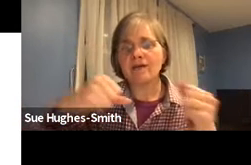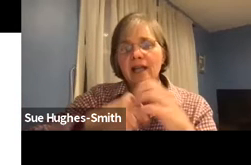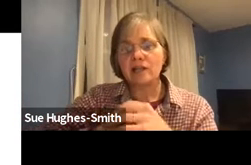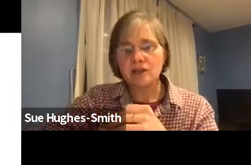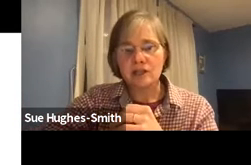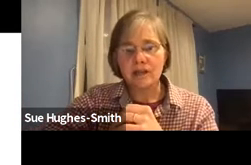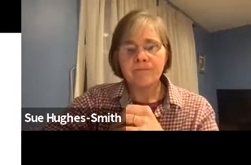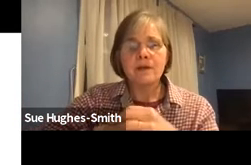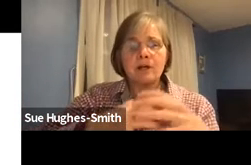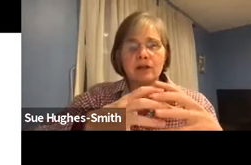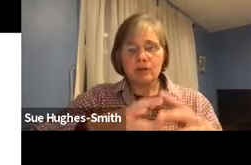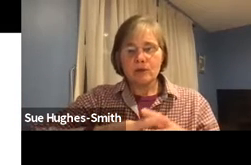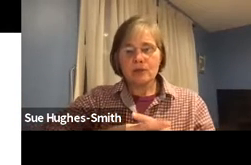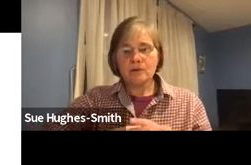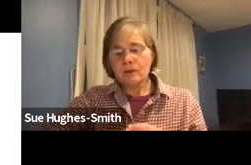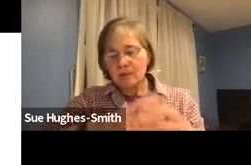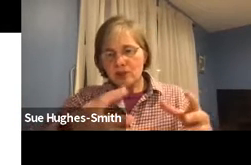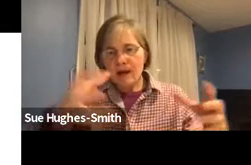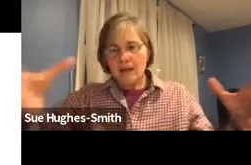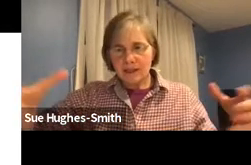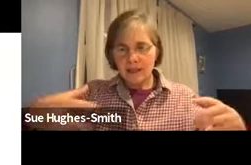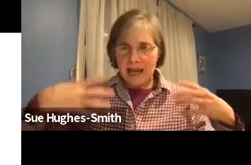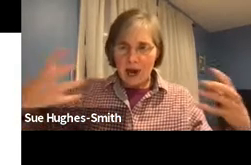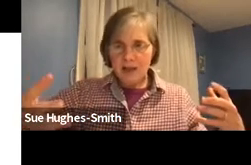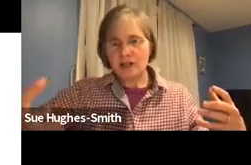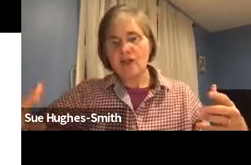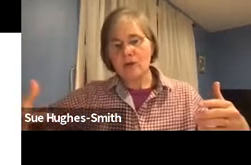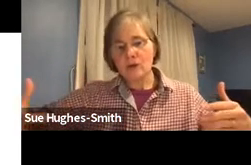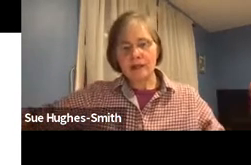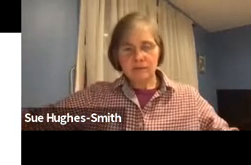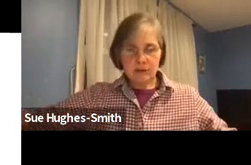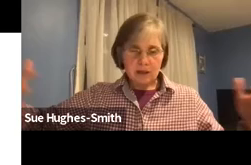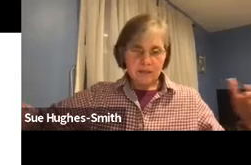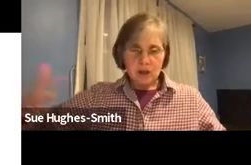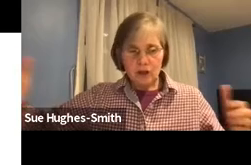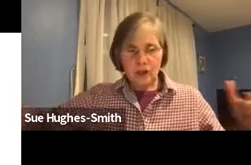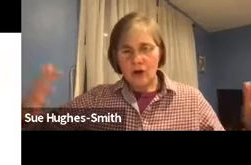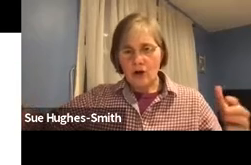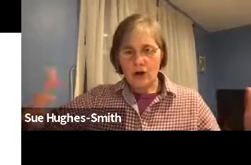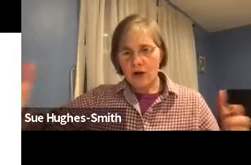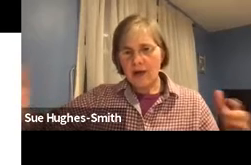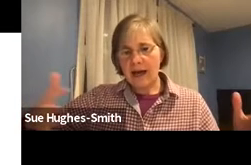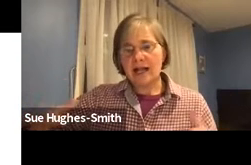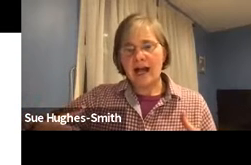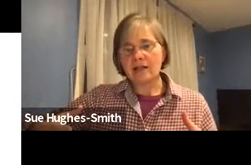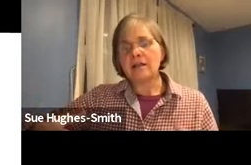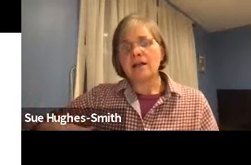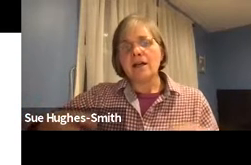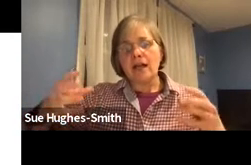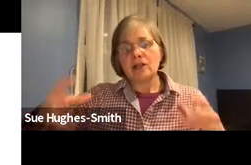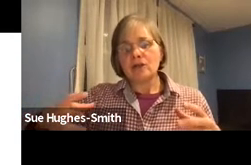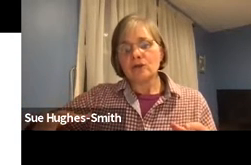certain amount of electricity. The municipality now has the authority to look at all that